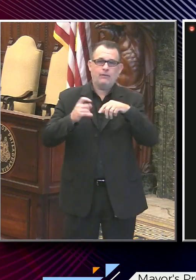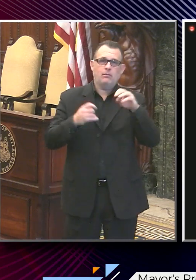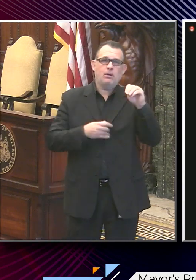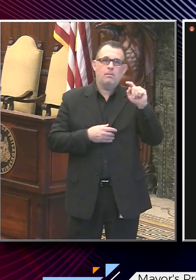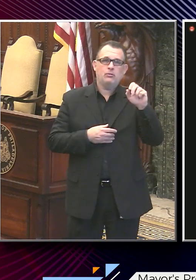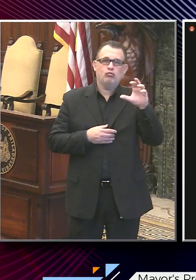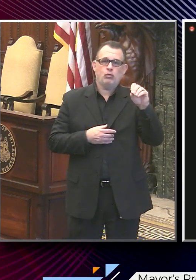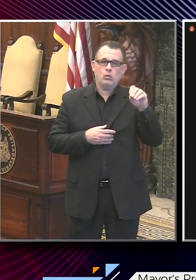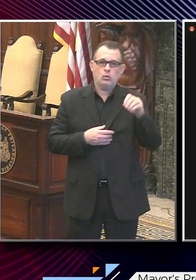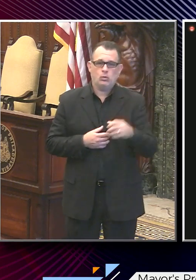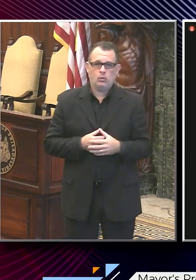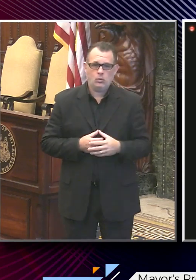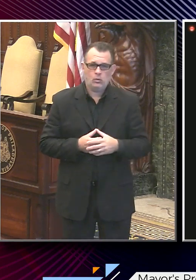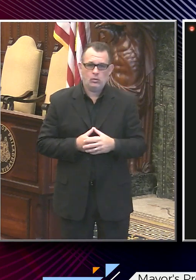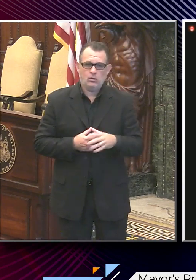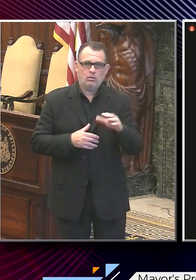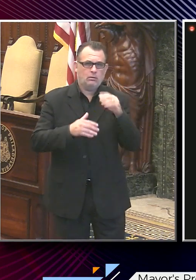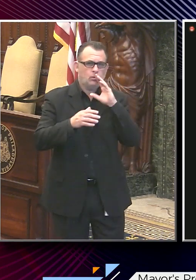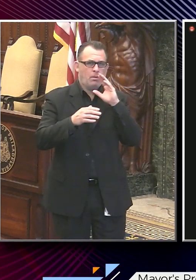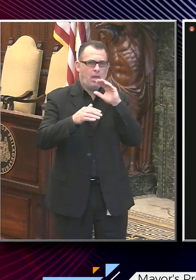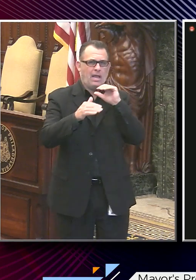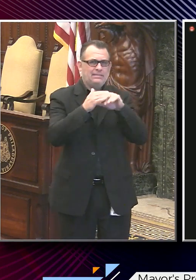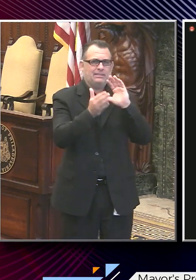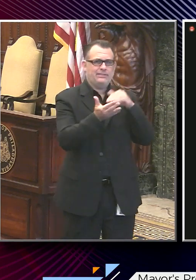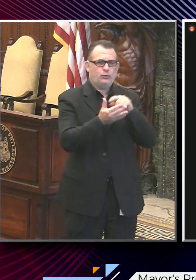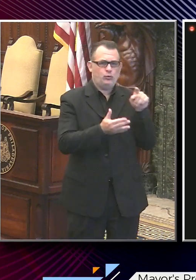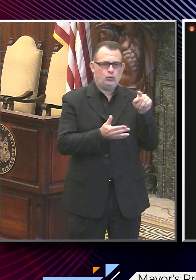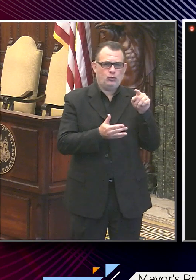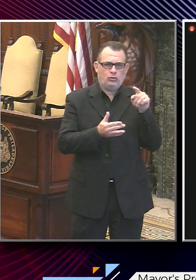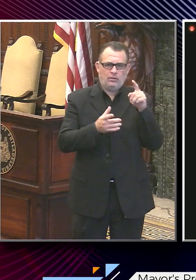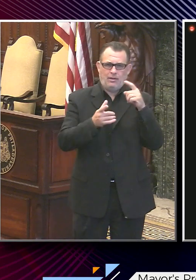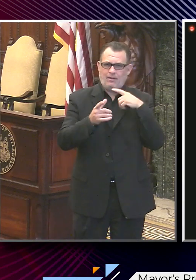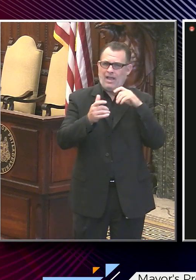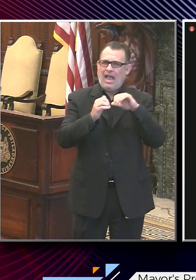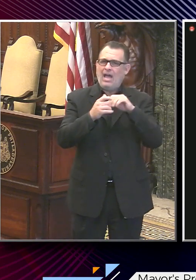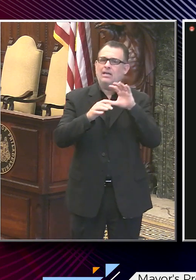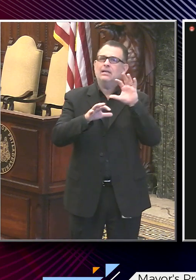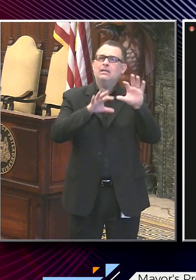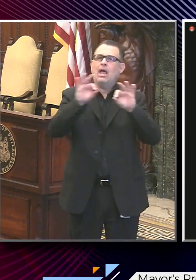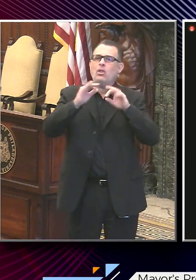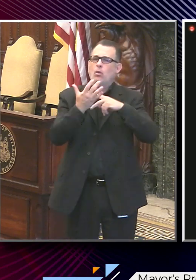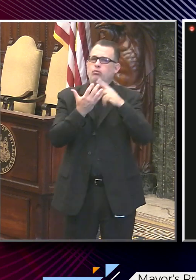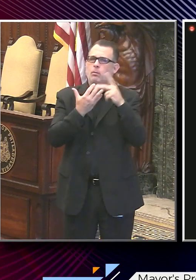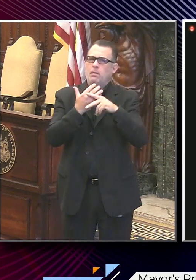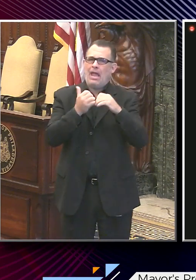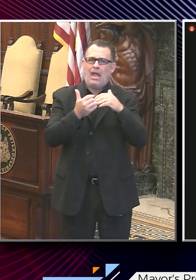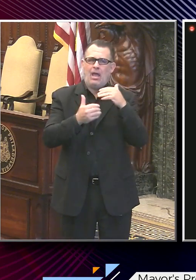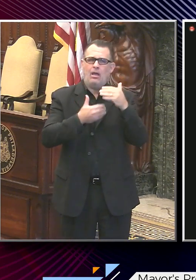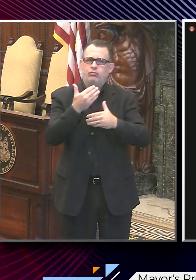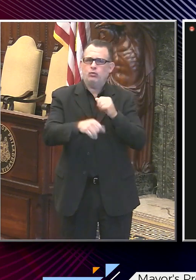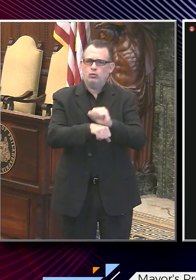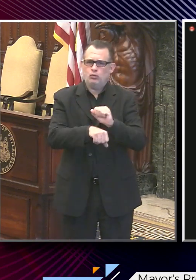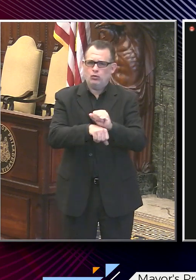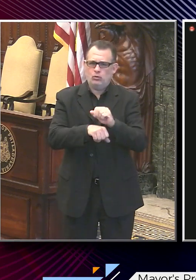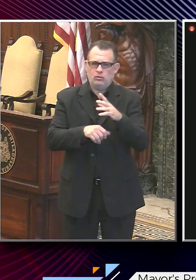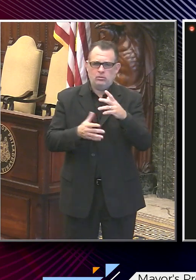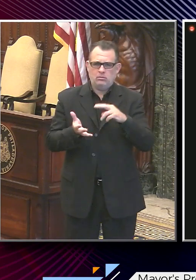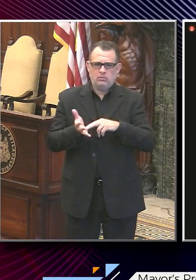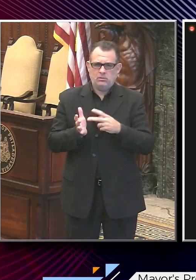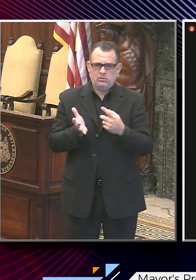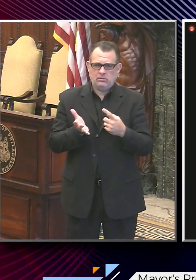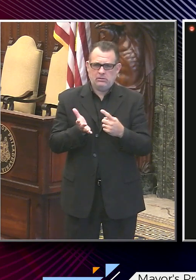the access centers. I was wondering about the selection process. Will there be income requirements, and how will the city handle if more